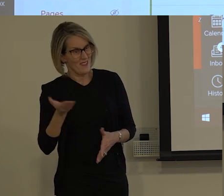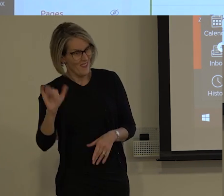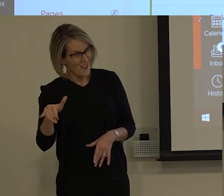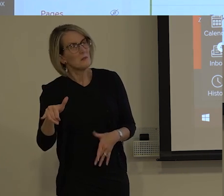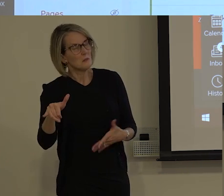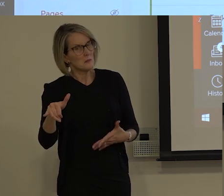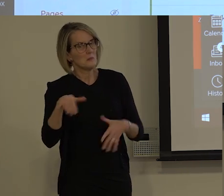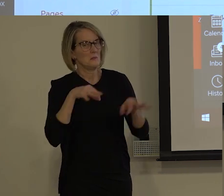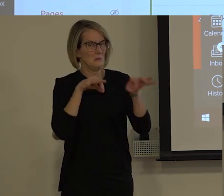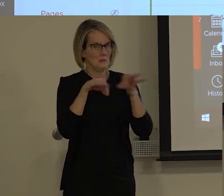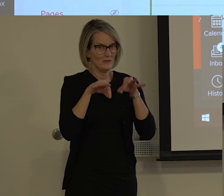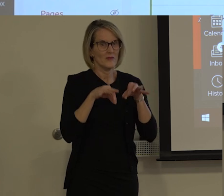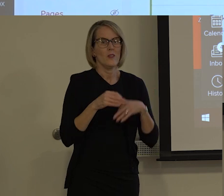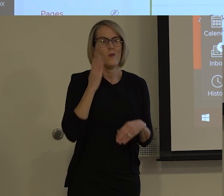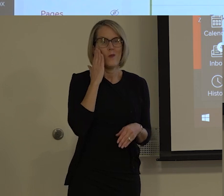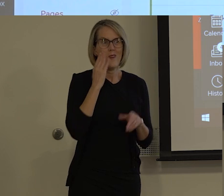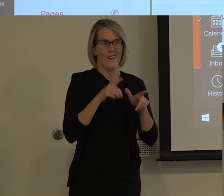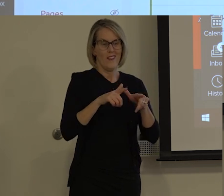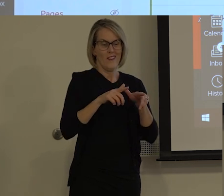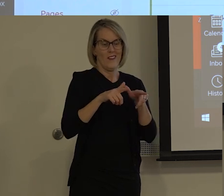acquisitions happens best with ample,